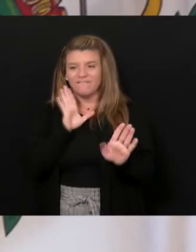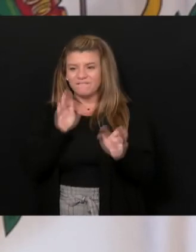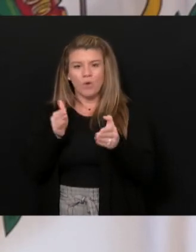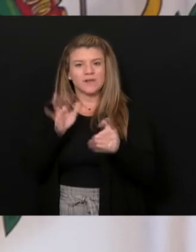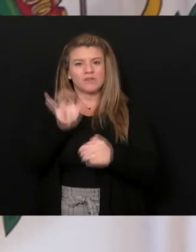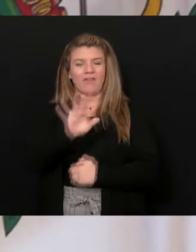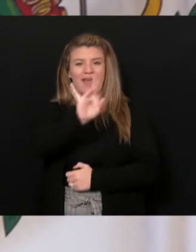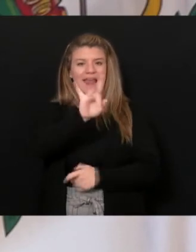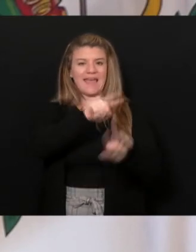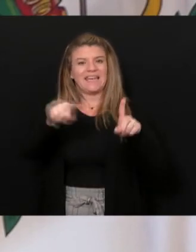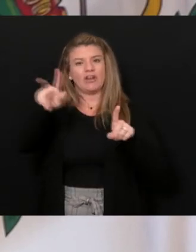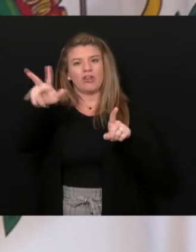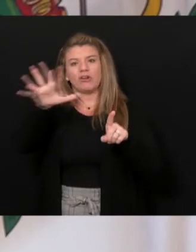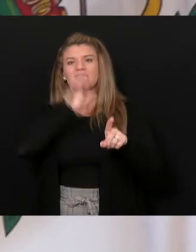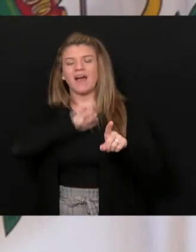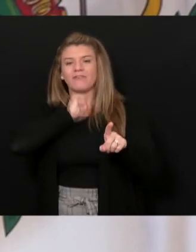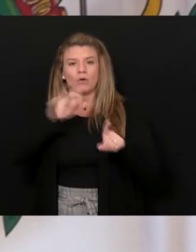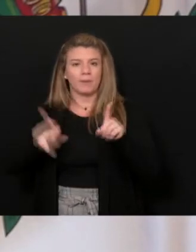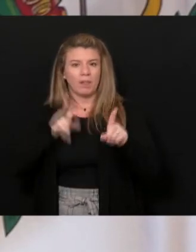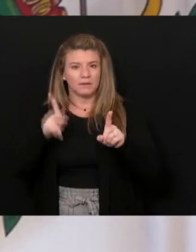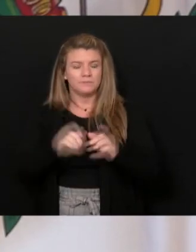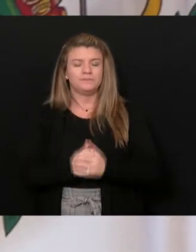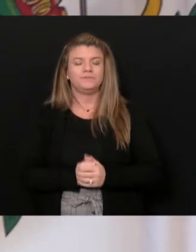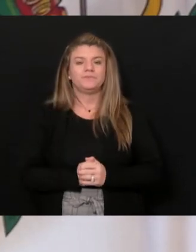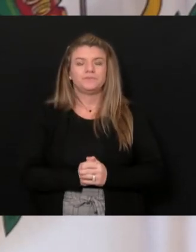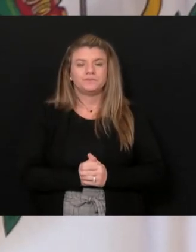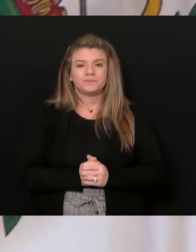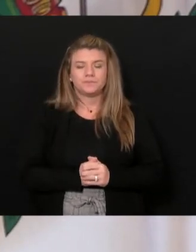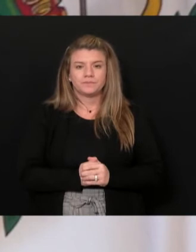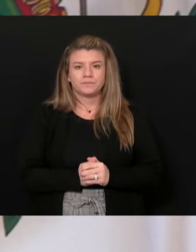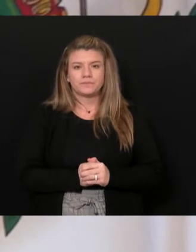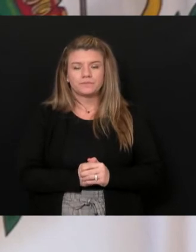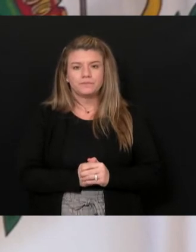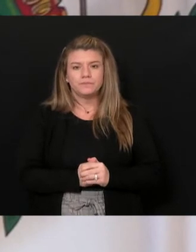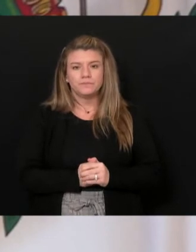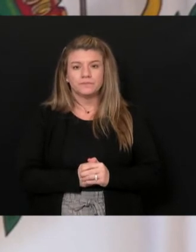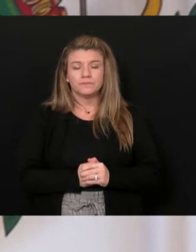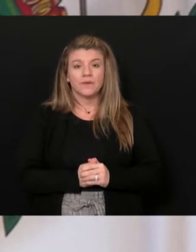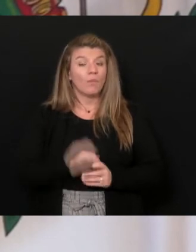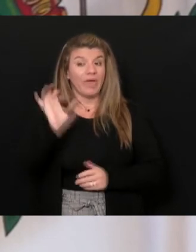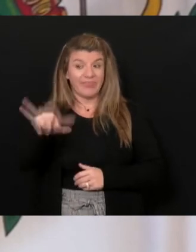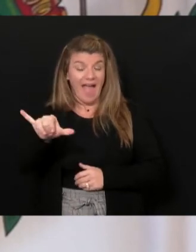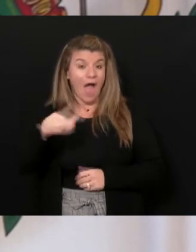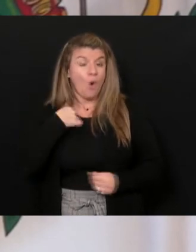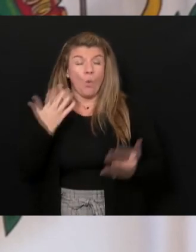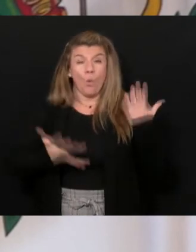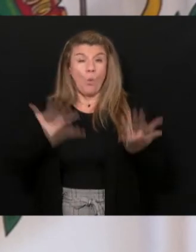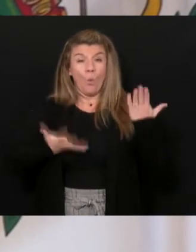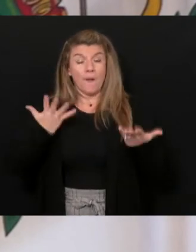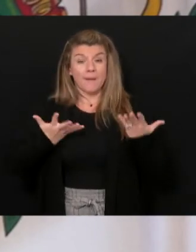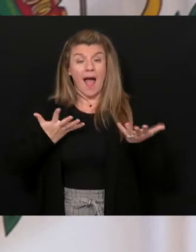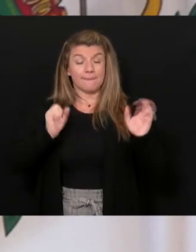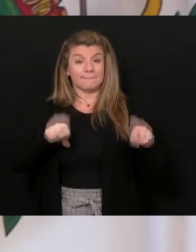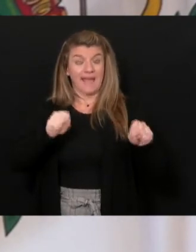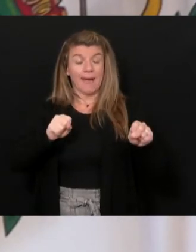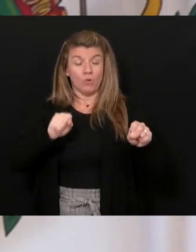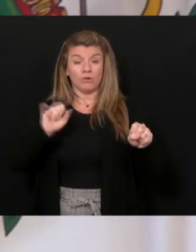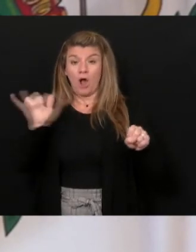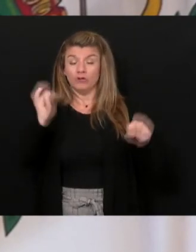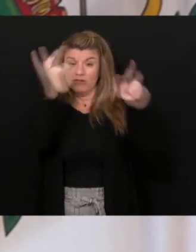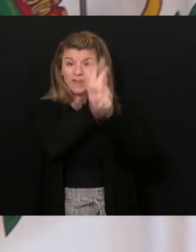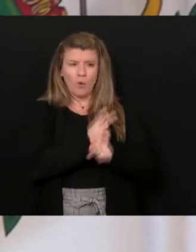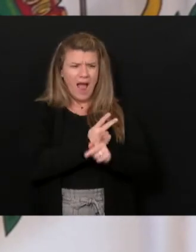to 35-year-old people. Now, with all that, what we may very well be able to get to is a situation